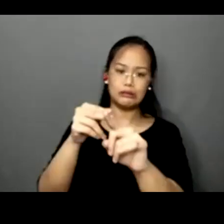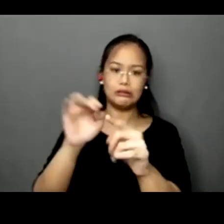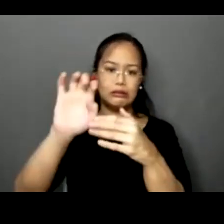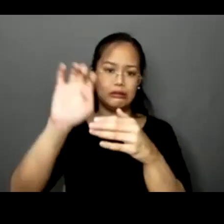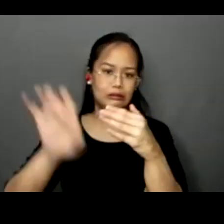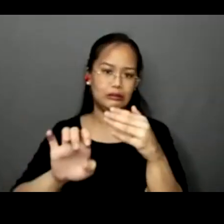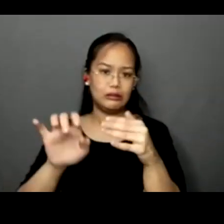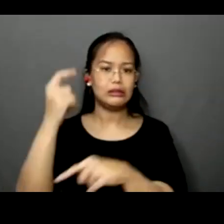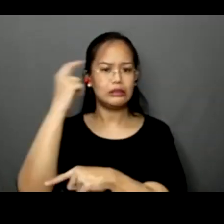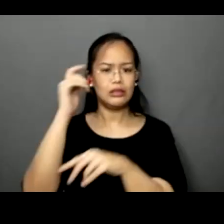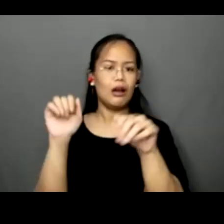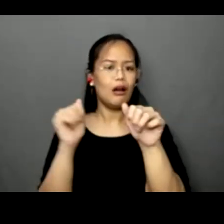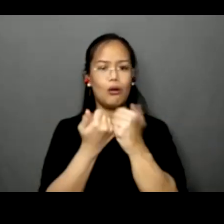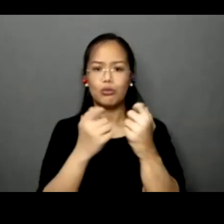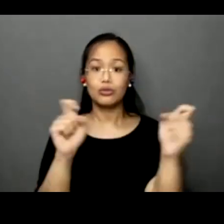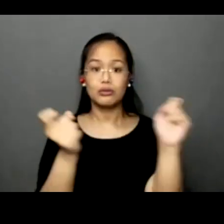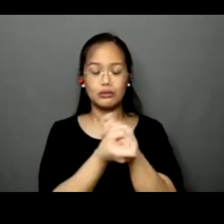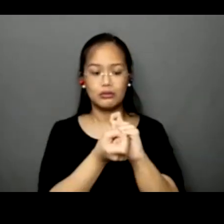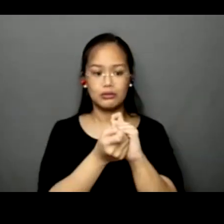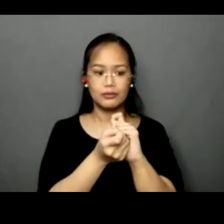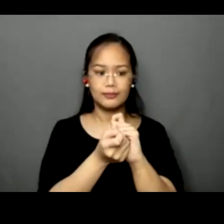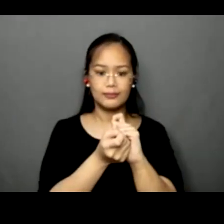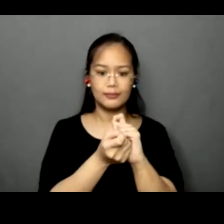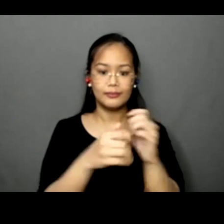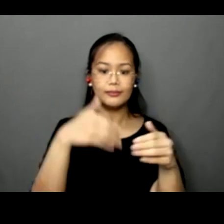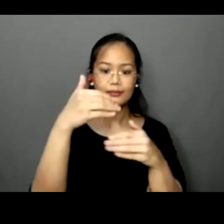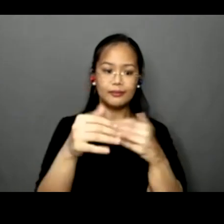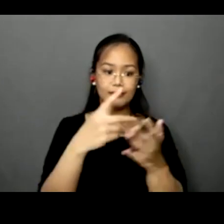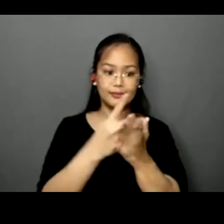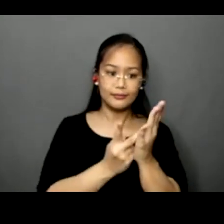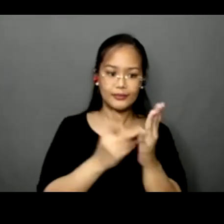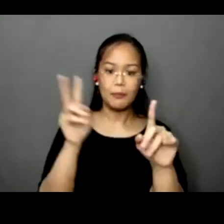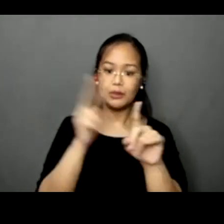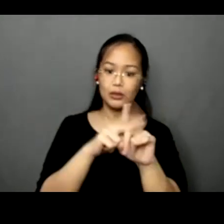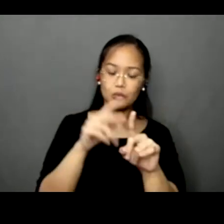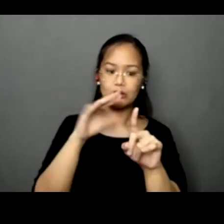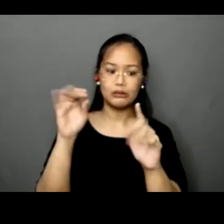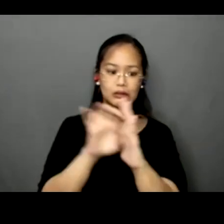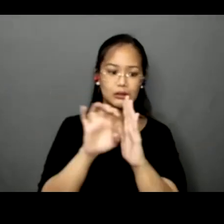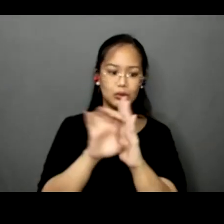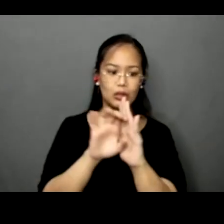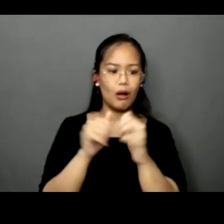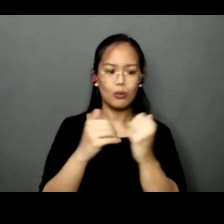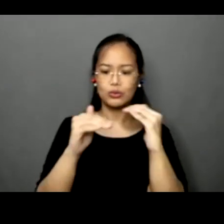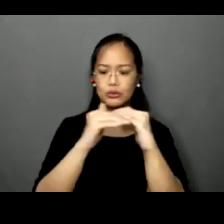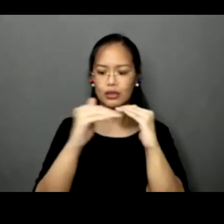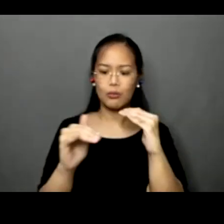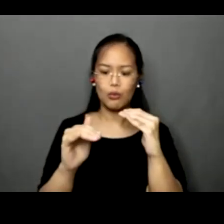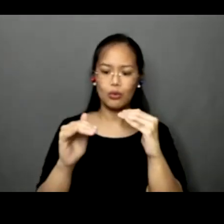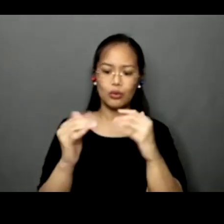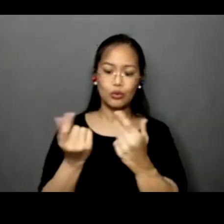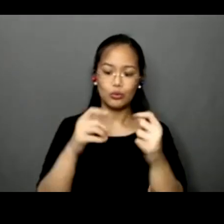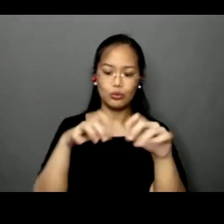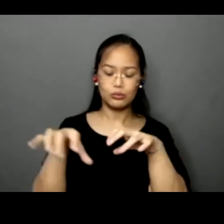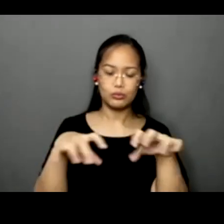make. Okay. Now, the last part, which is more looking at applications and examples of sustainable practices, this one I think is a lot easier.